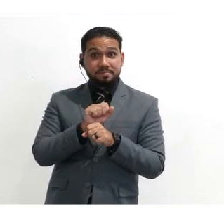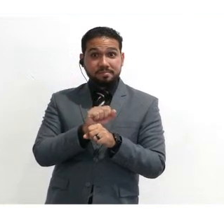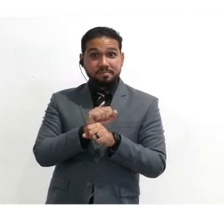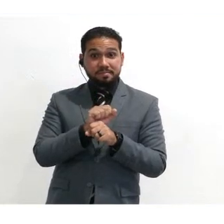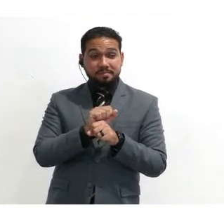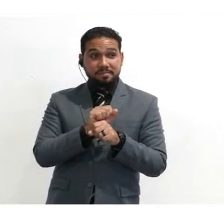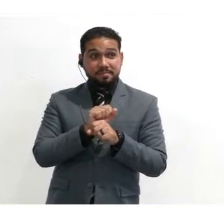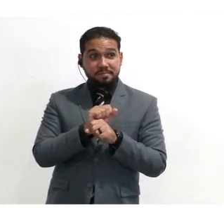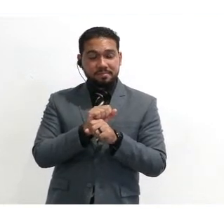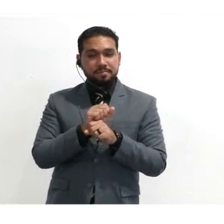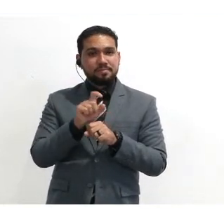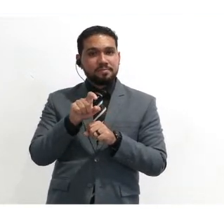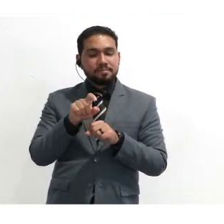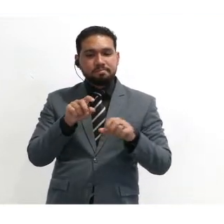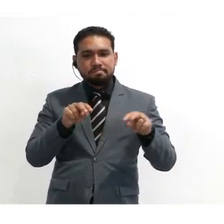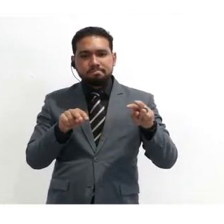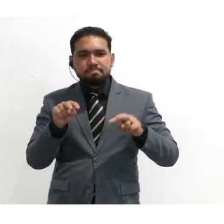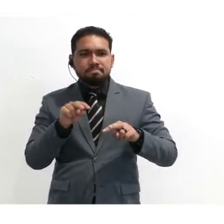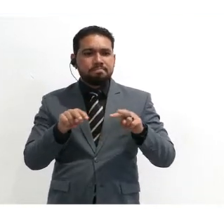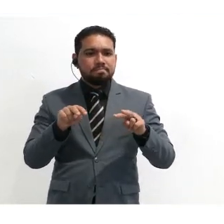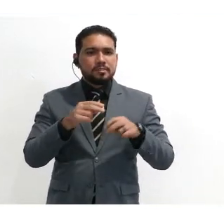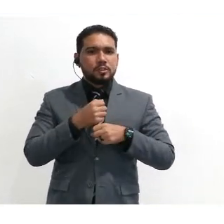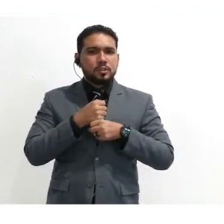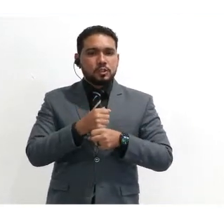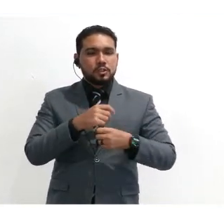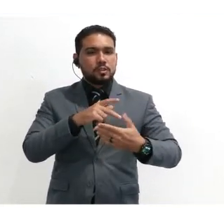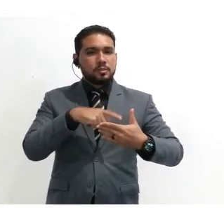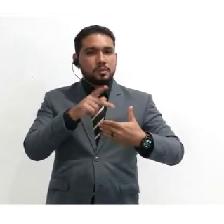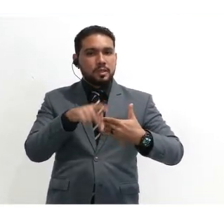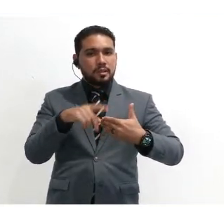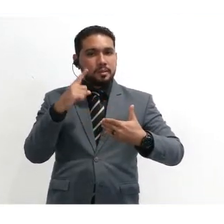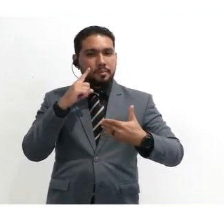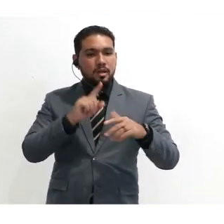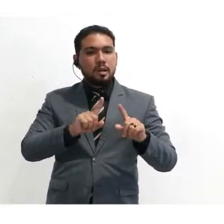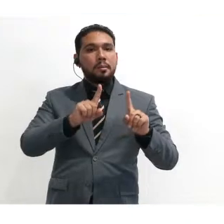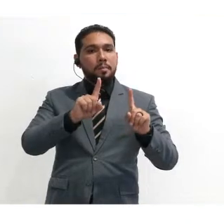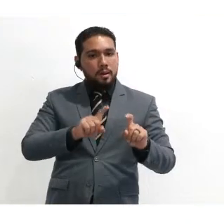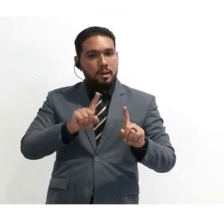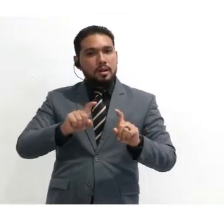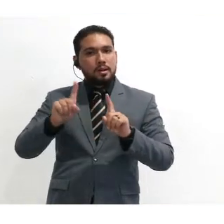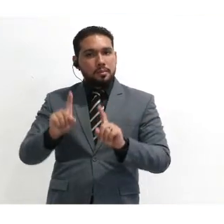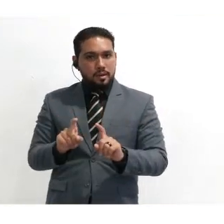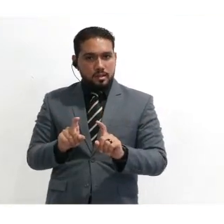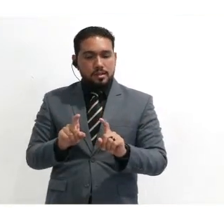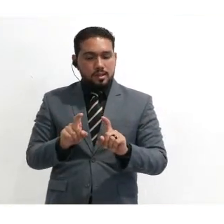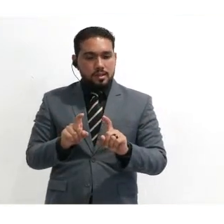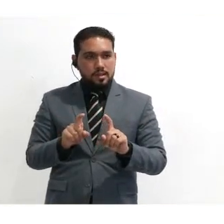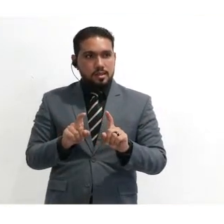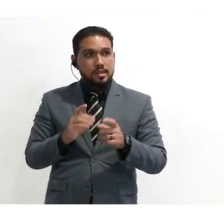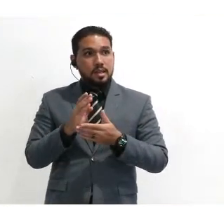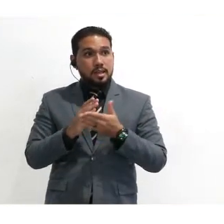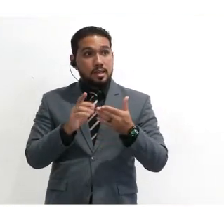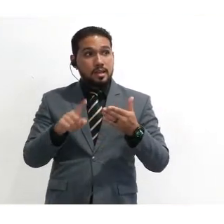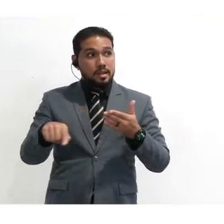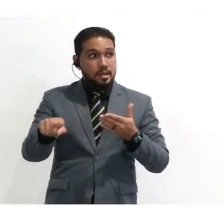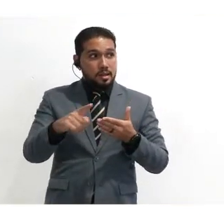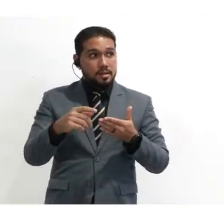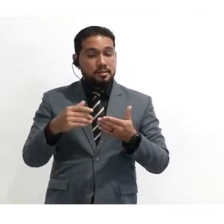at Amcor, but some of the people I hired were, you know, PhD guys that knew a lot